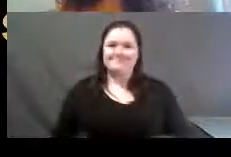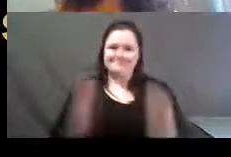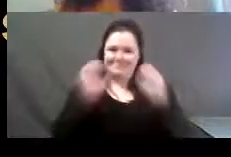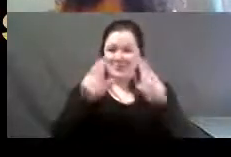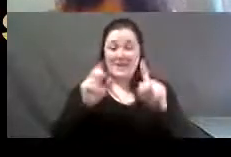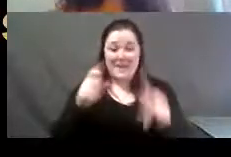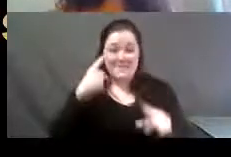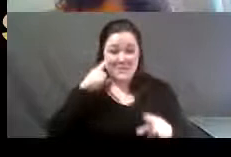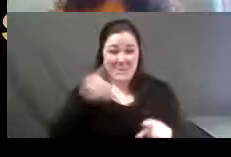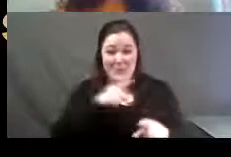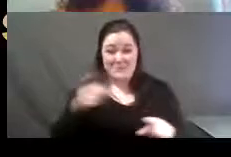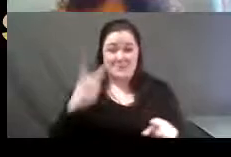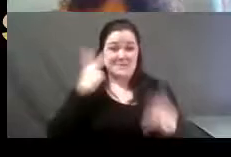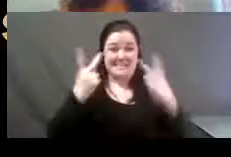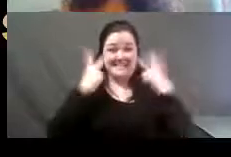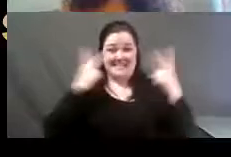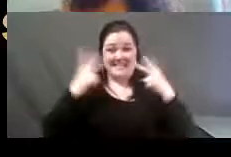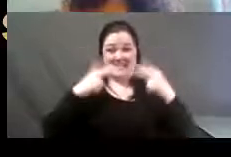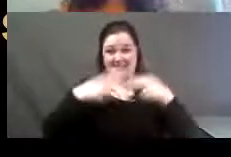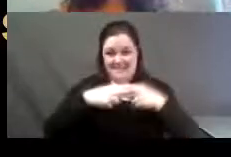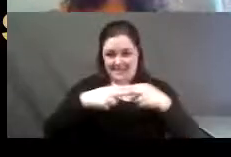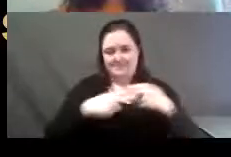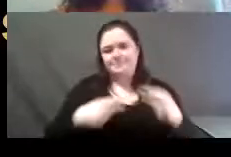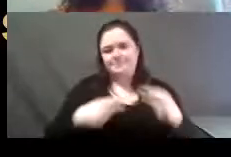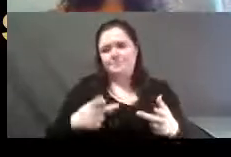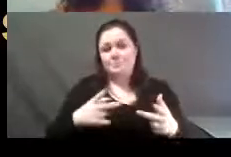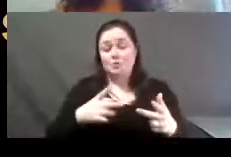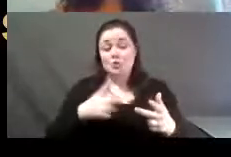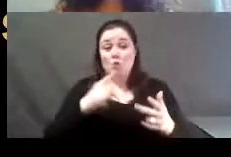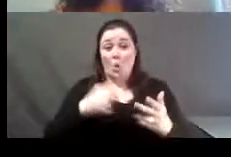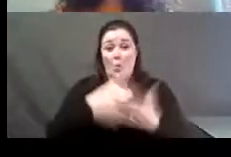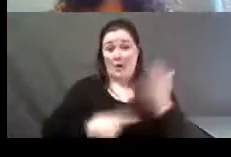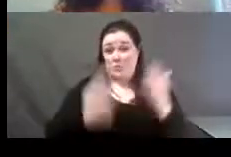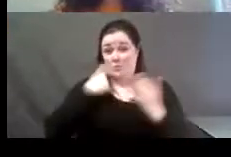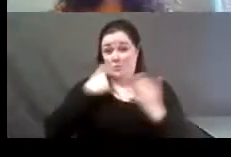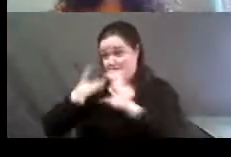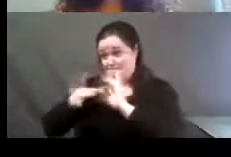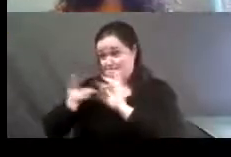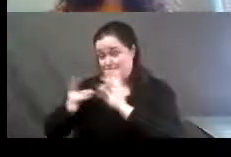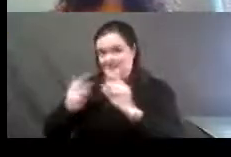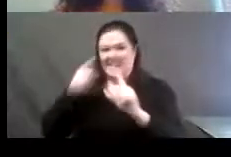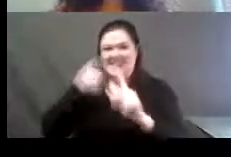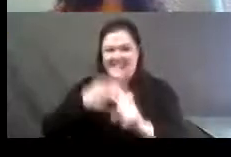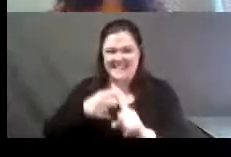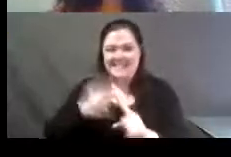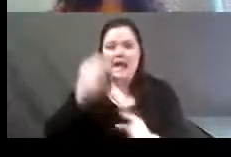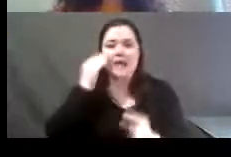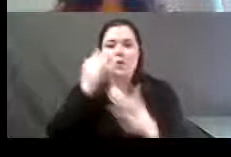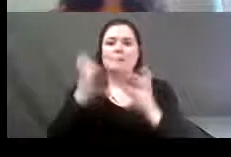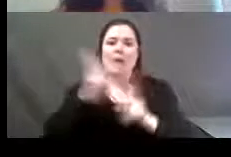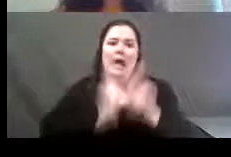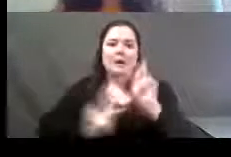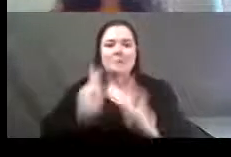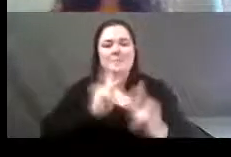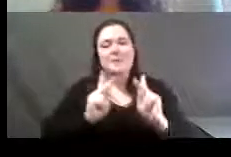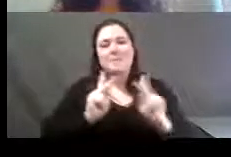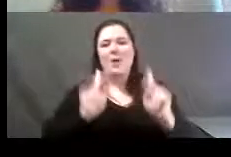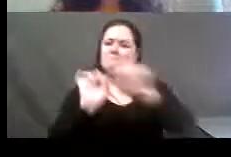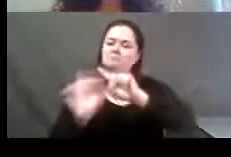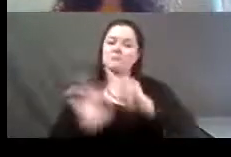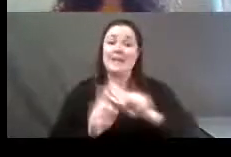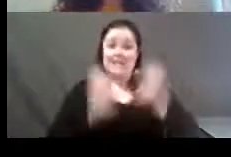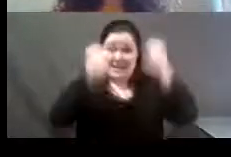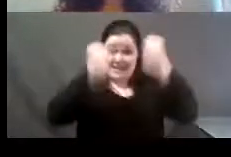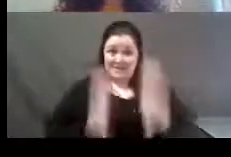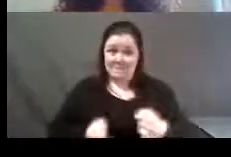seeing this visually. So to kind of build off of that more, I know a lot of people play different roles individually in